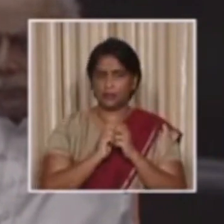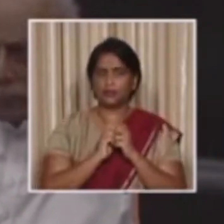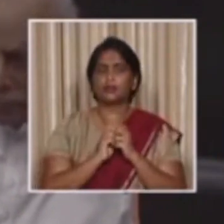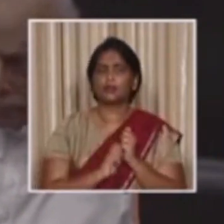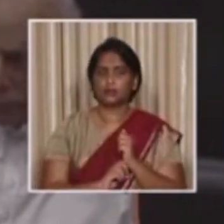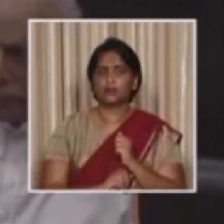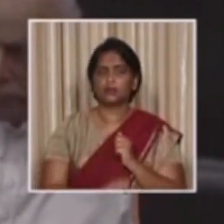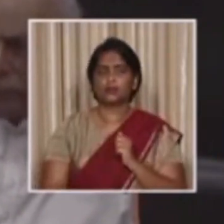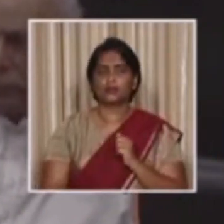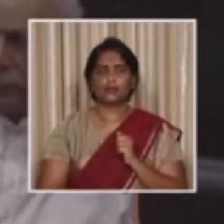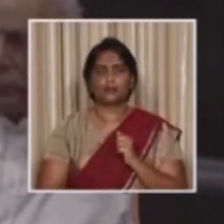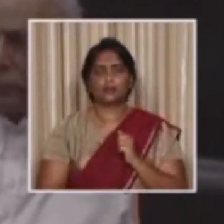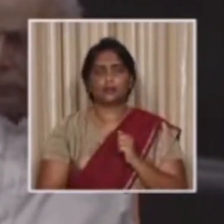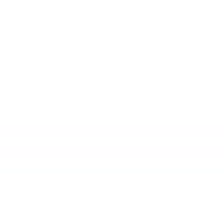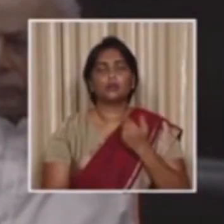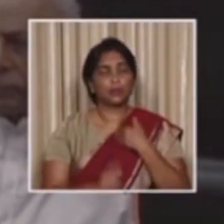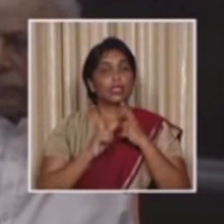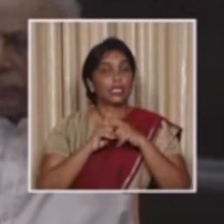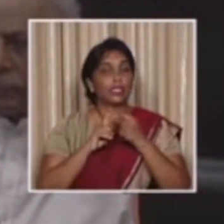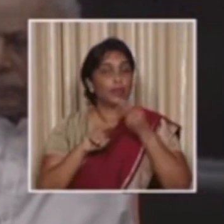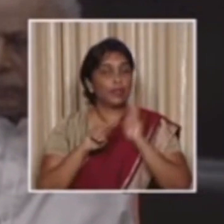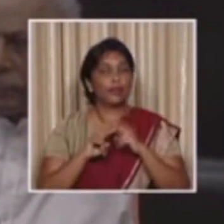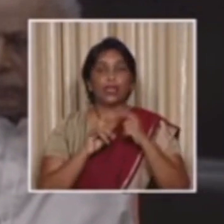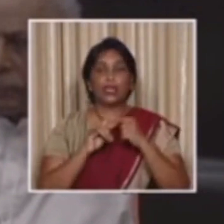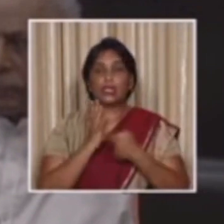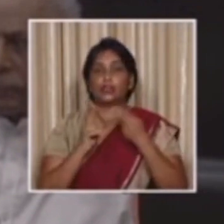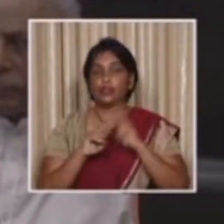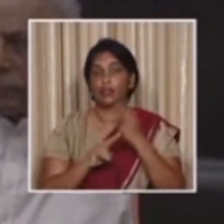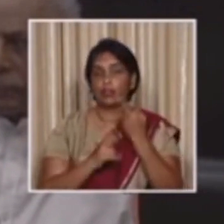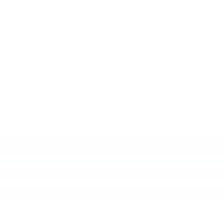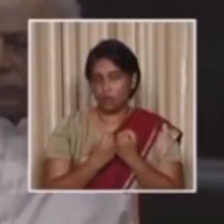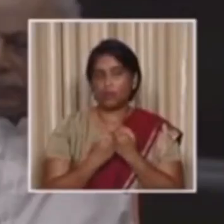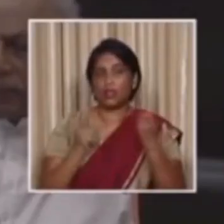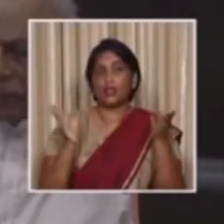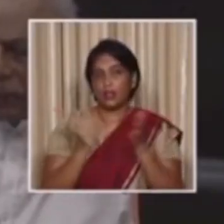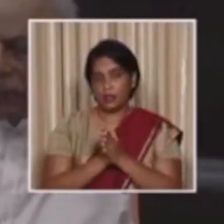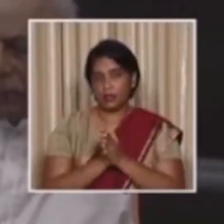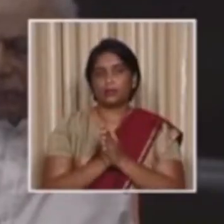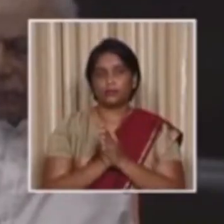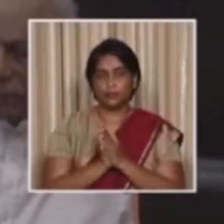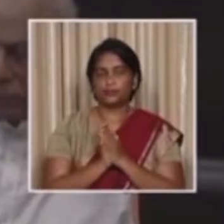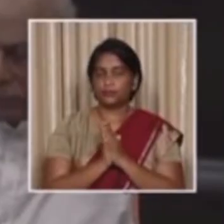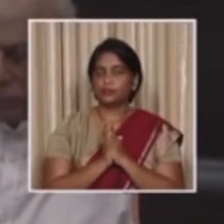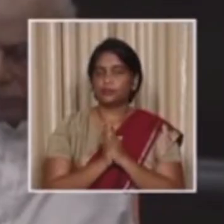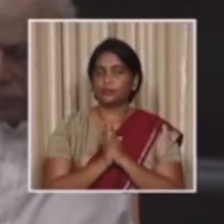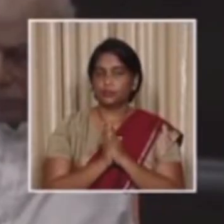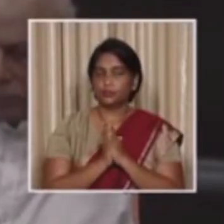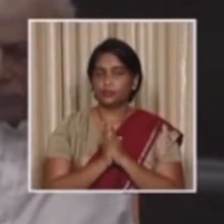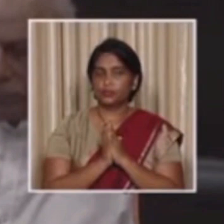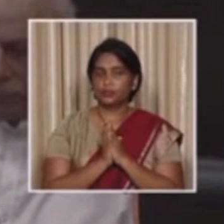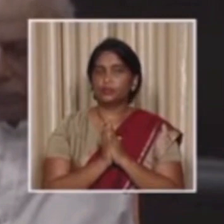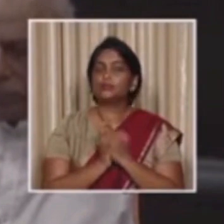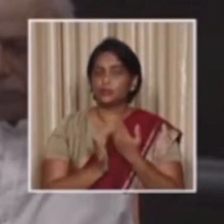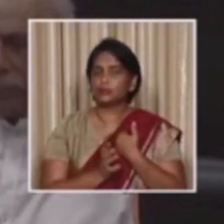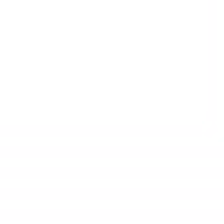both ETF and EPF to be brought in. The question is whether other independent funds also should come into it. So I think you all can,